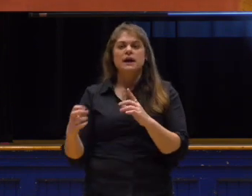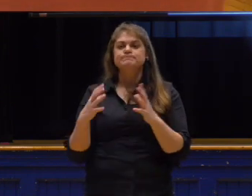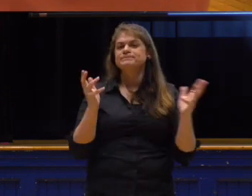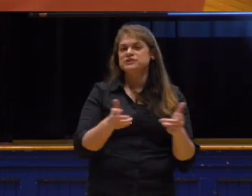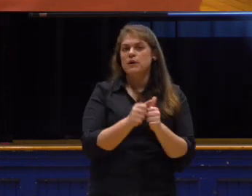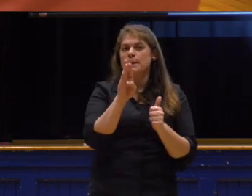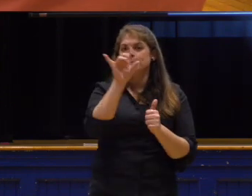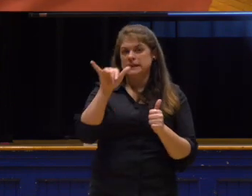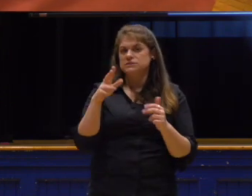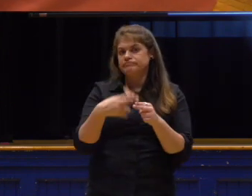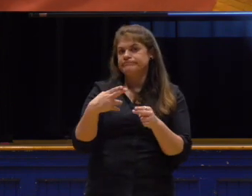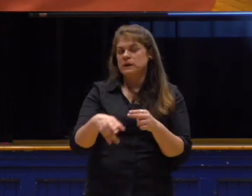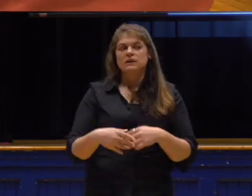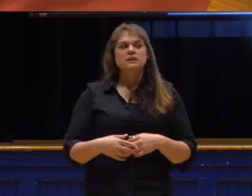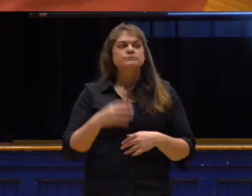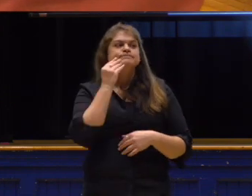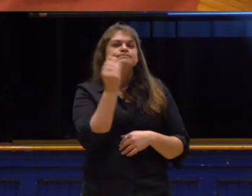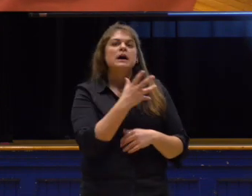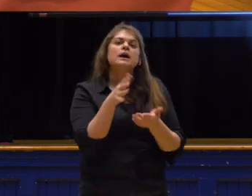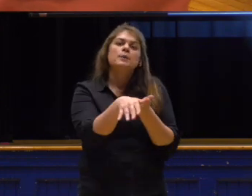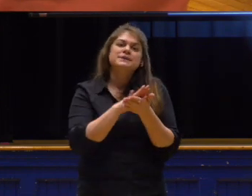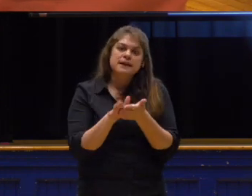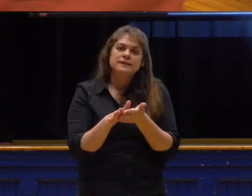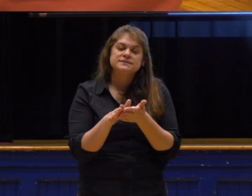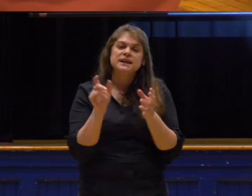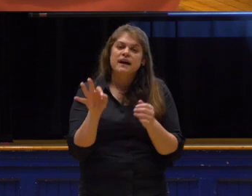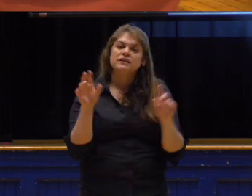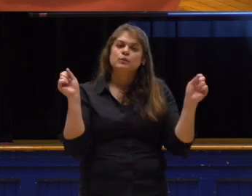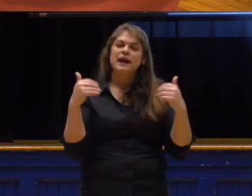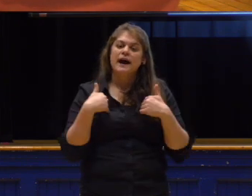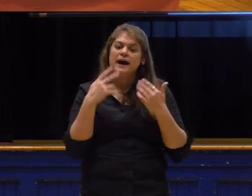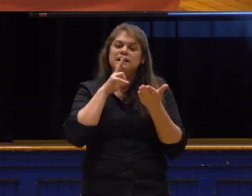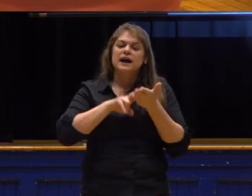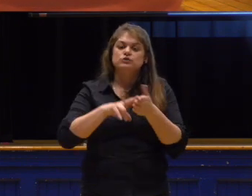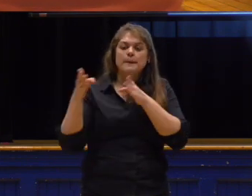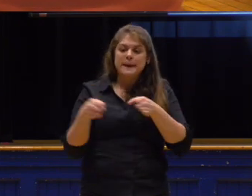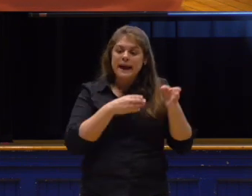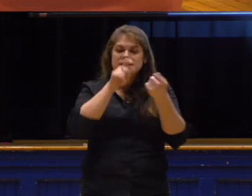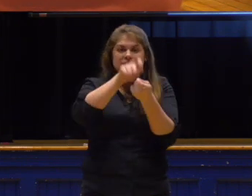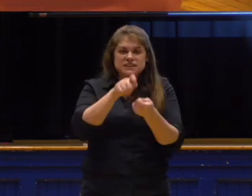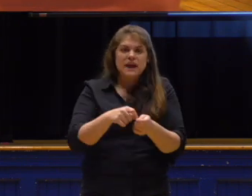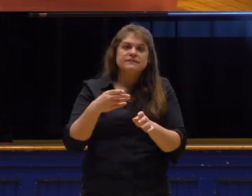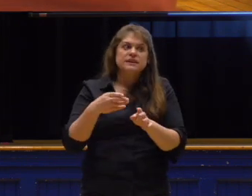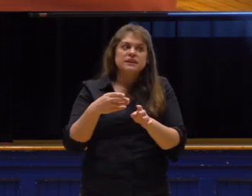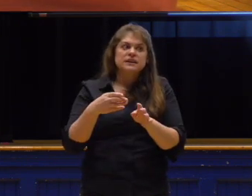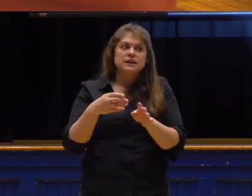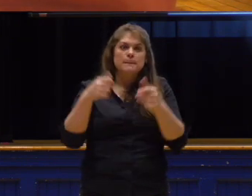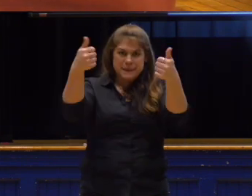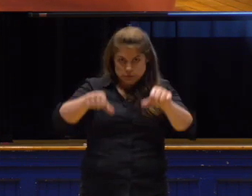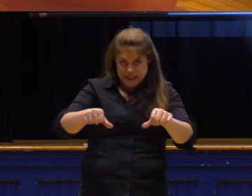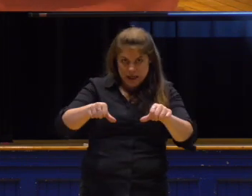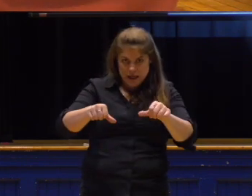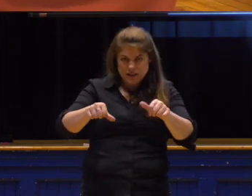briefly. It would be nice to be able to have the contract plans and specifications posted, or at least a